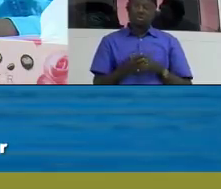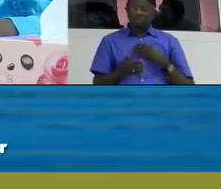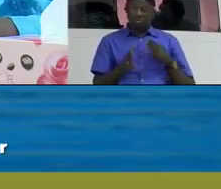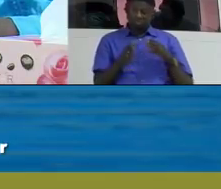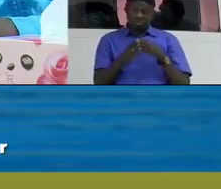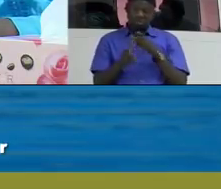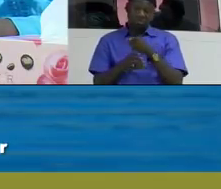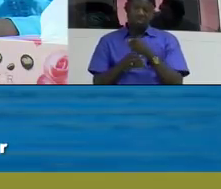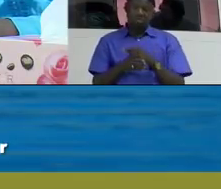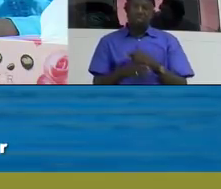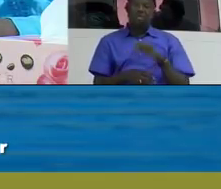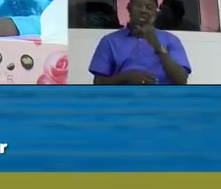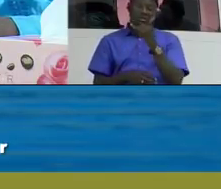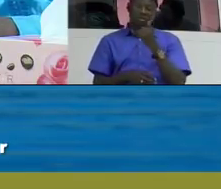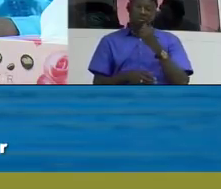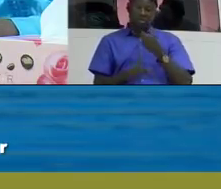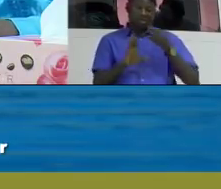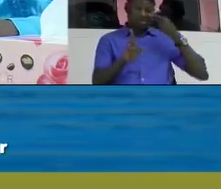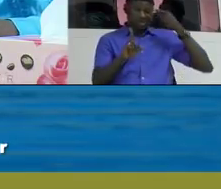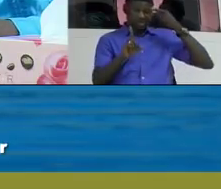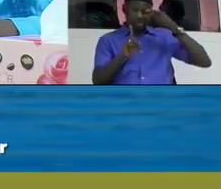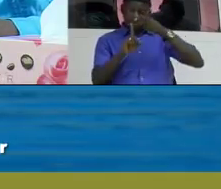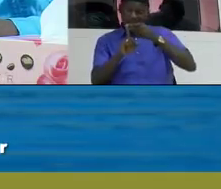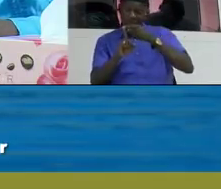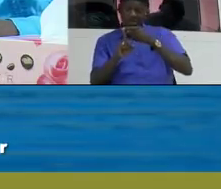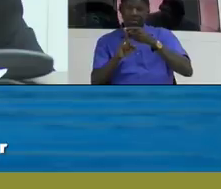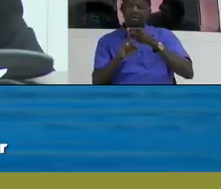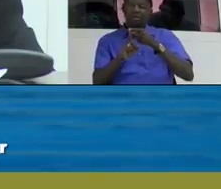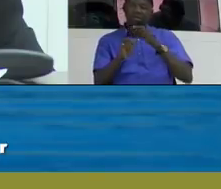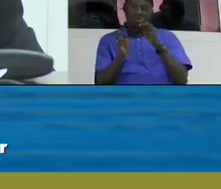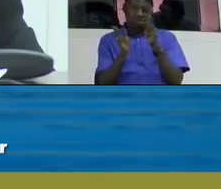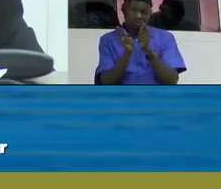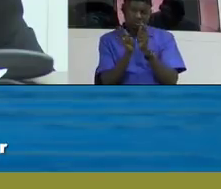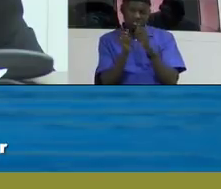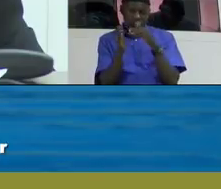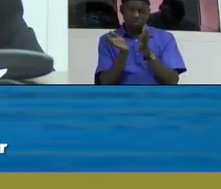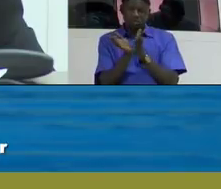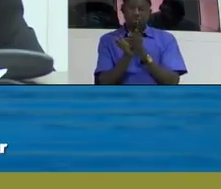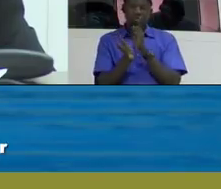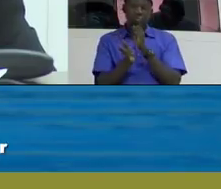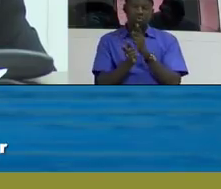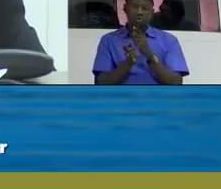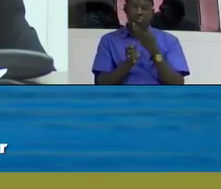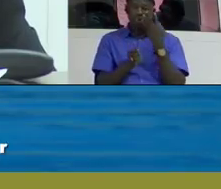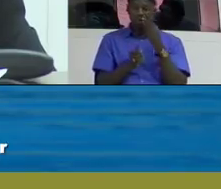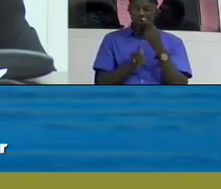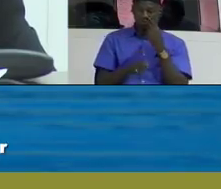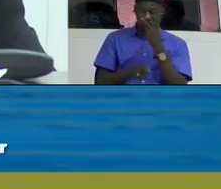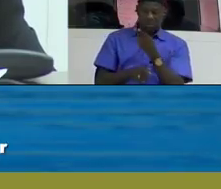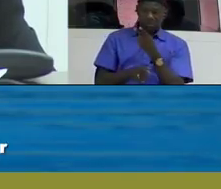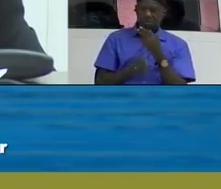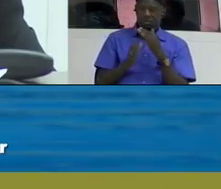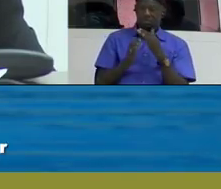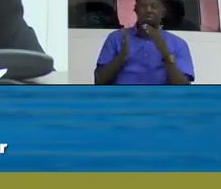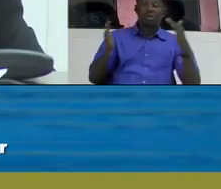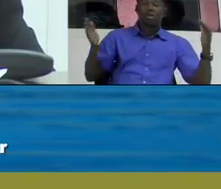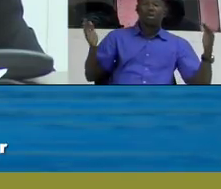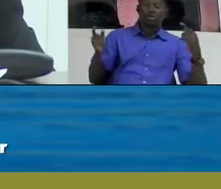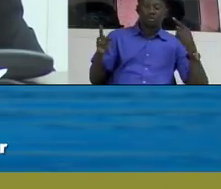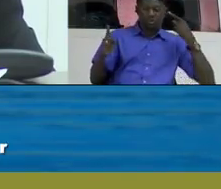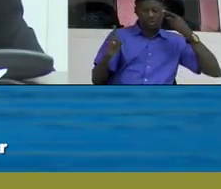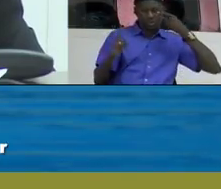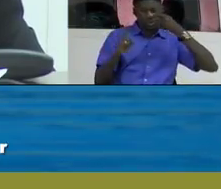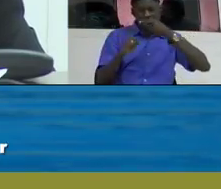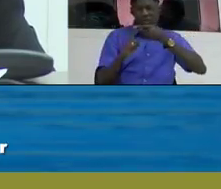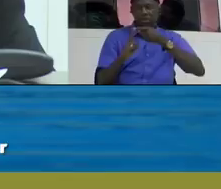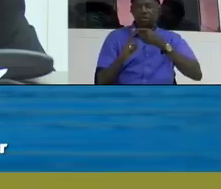you're targeting a minority, but eventually when you look at it, it is a majority you are targeting because they